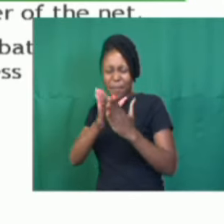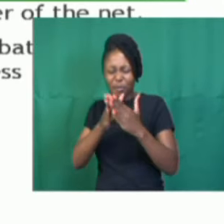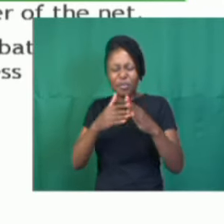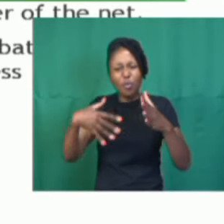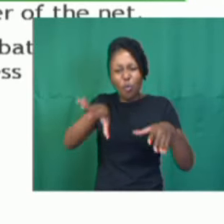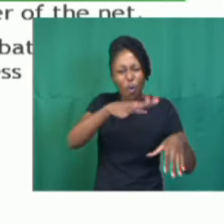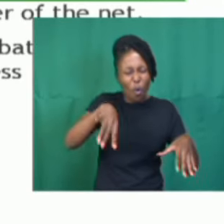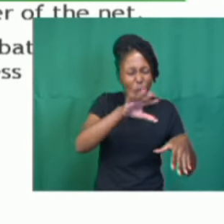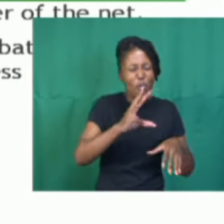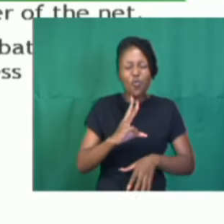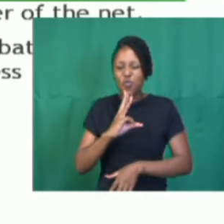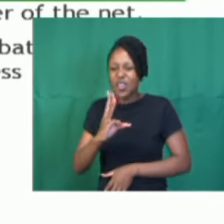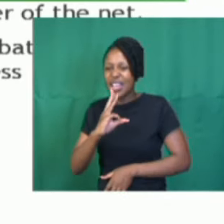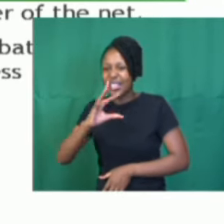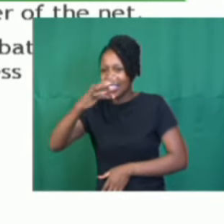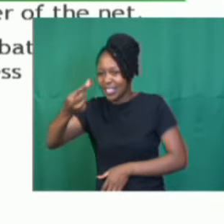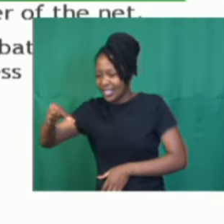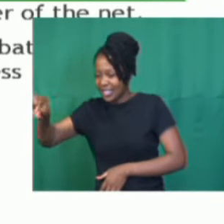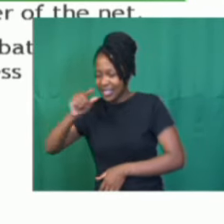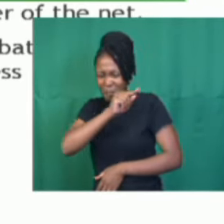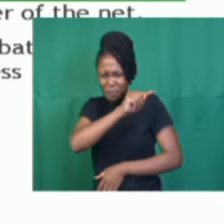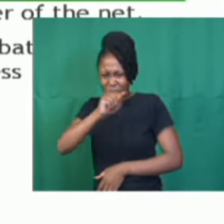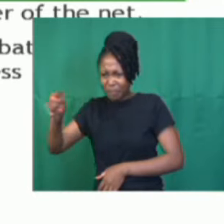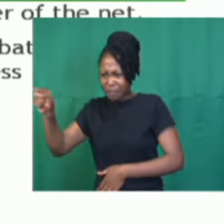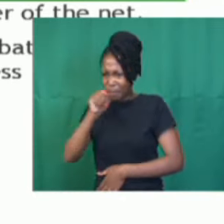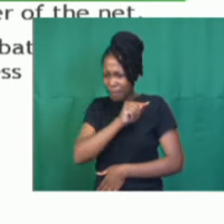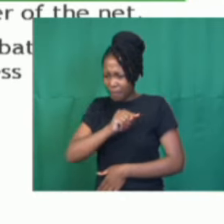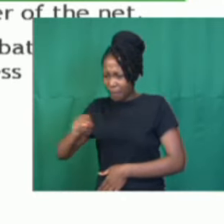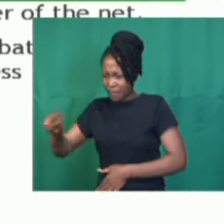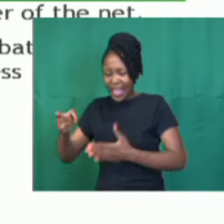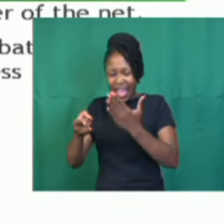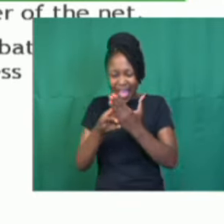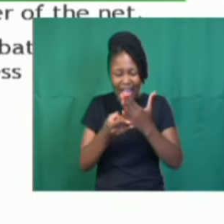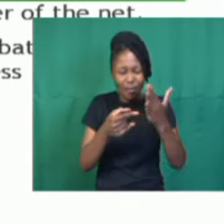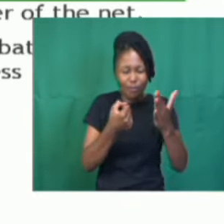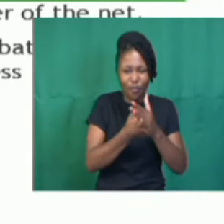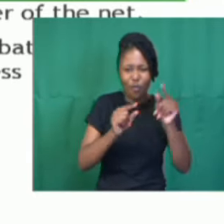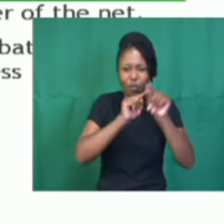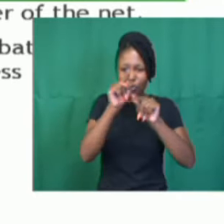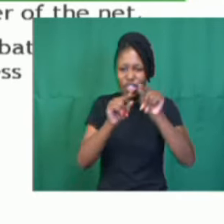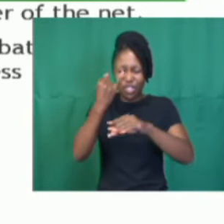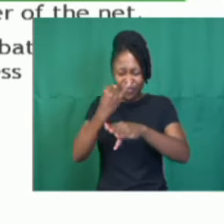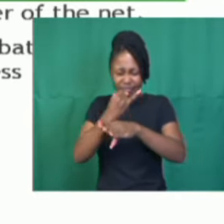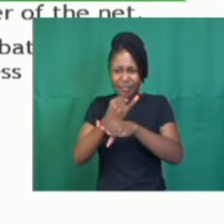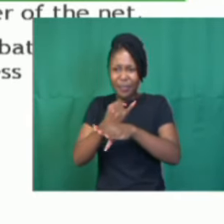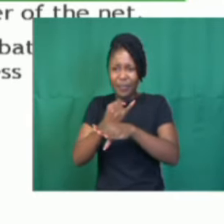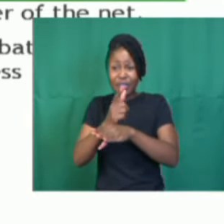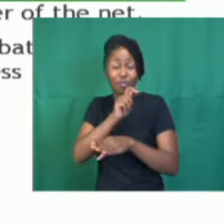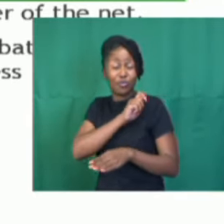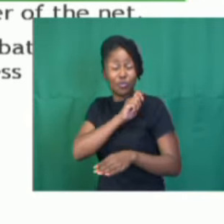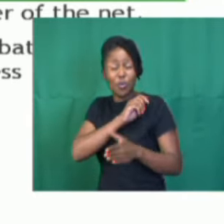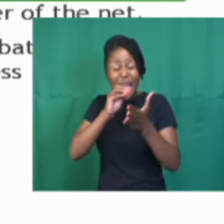out for you. And one way or the other, usually there are words in the keywords that would lead